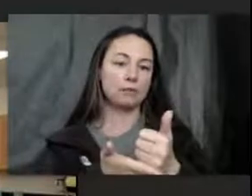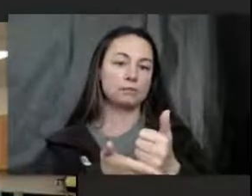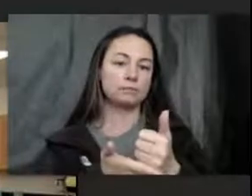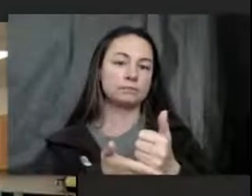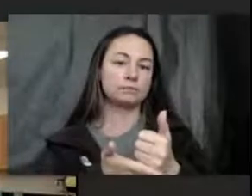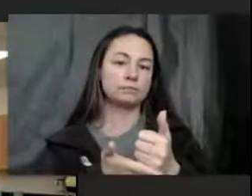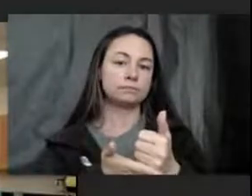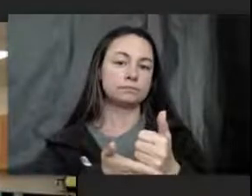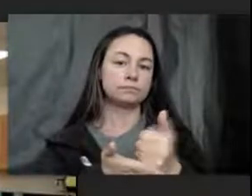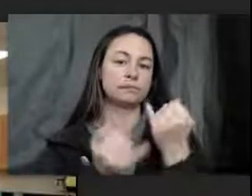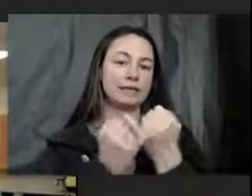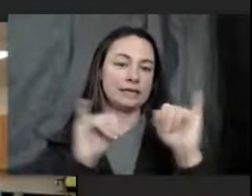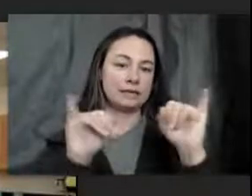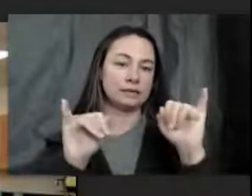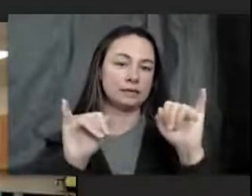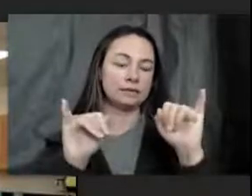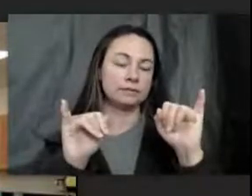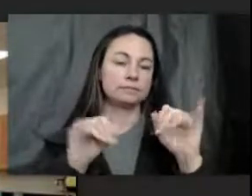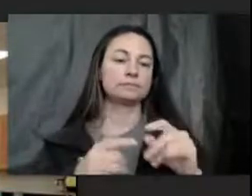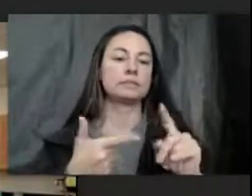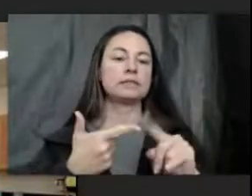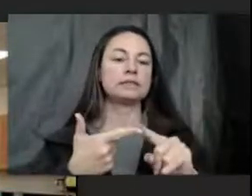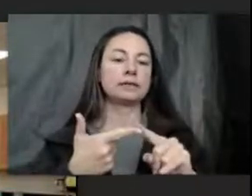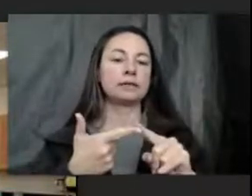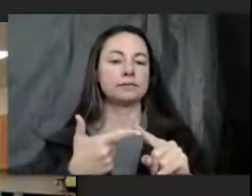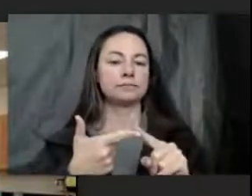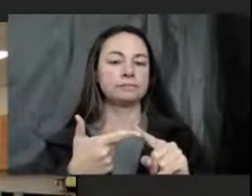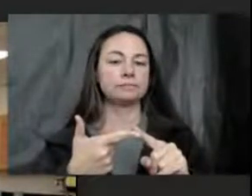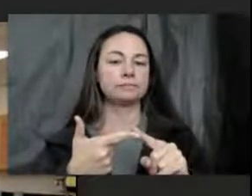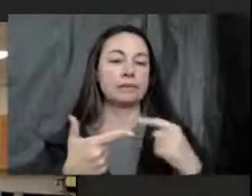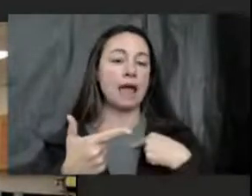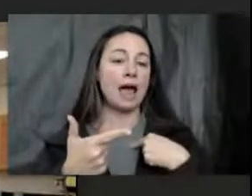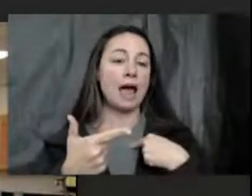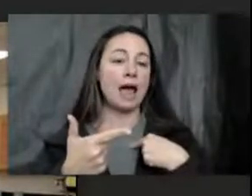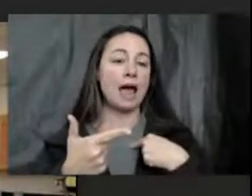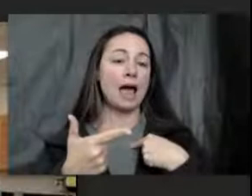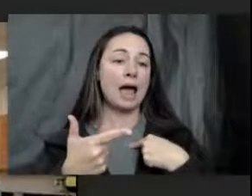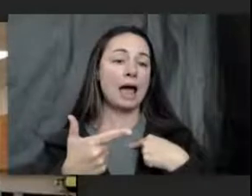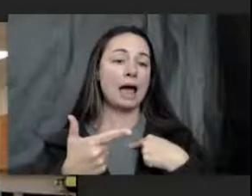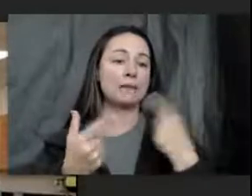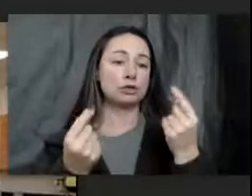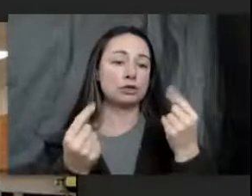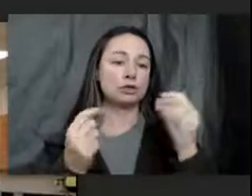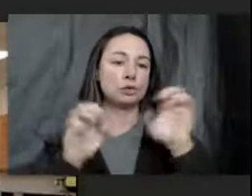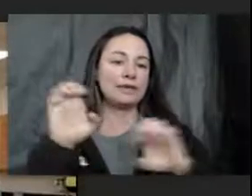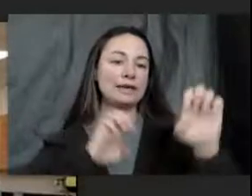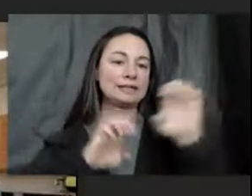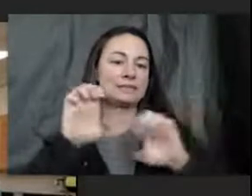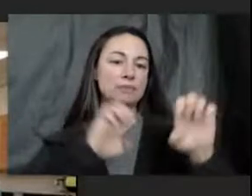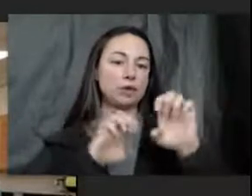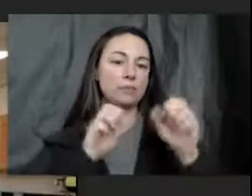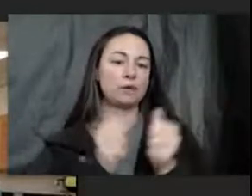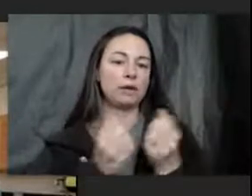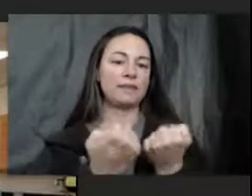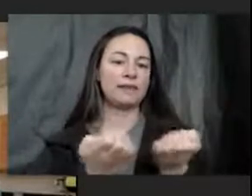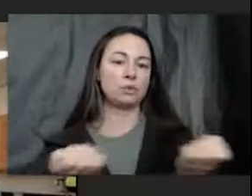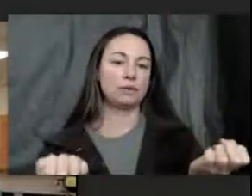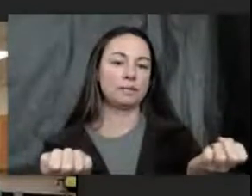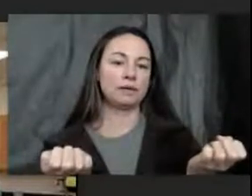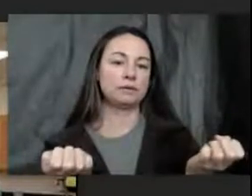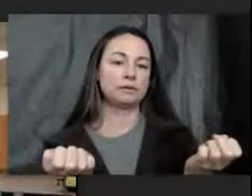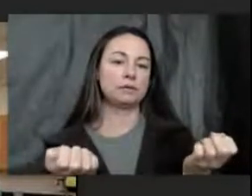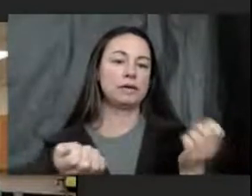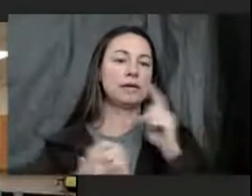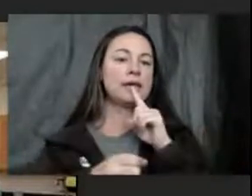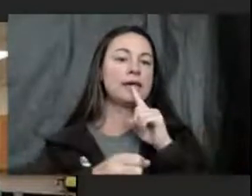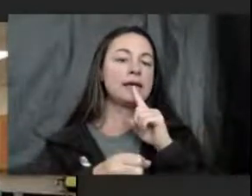You need to be able to do it on your own. Second, I'm going to actually be conducting the experiment with my equipment here. That way we can guarantee